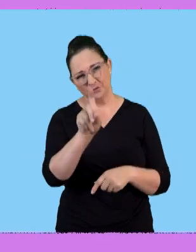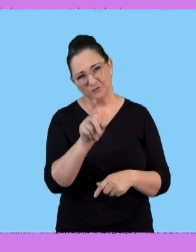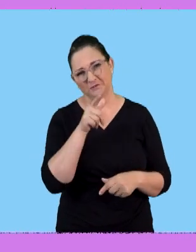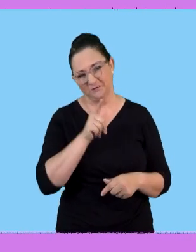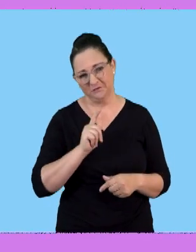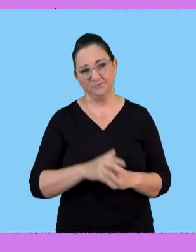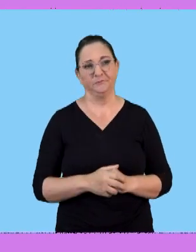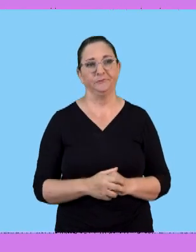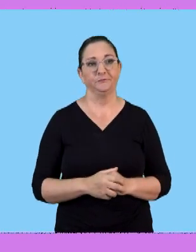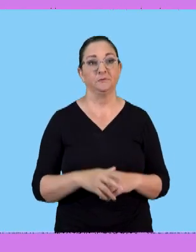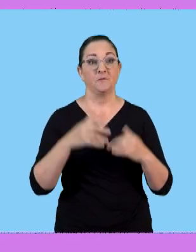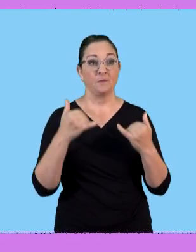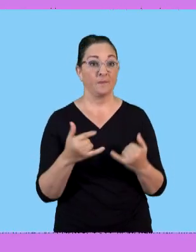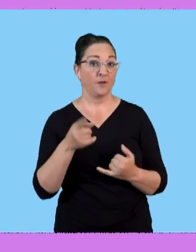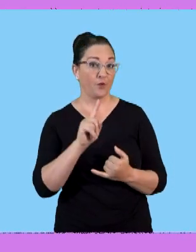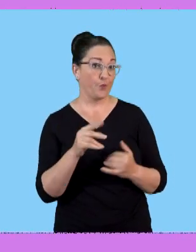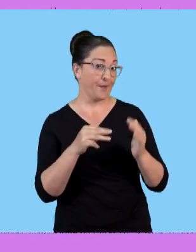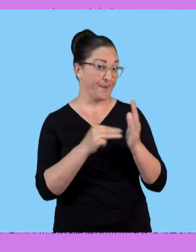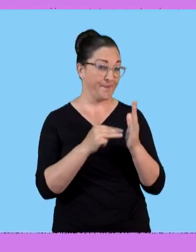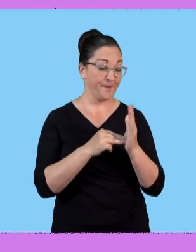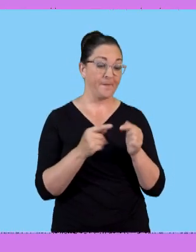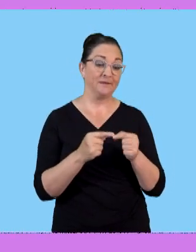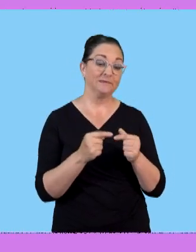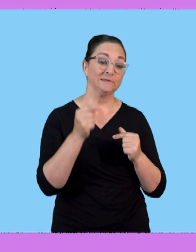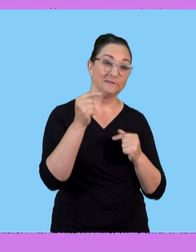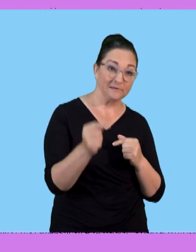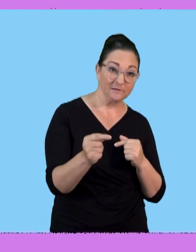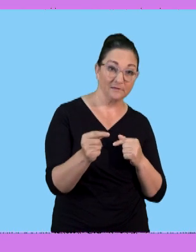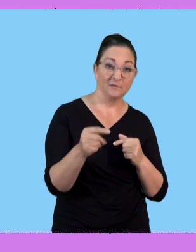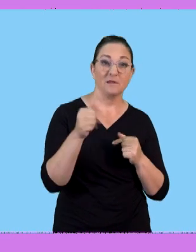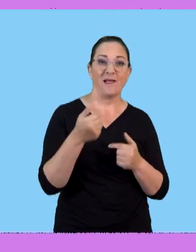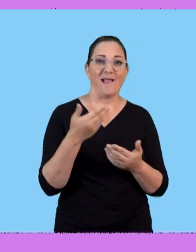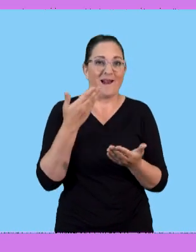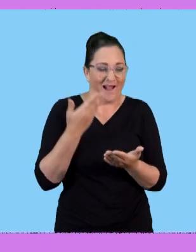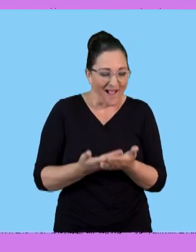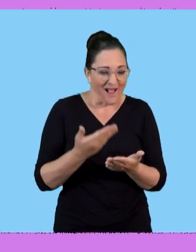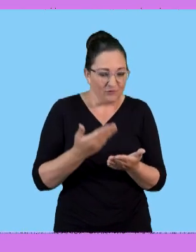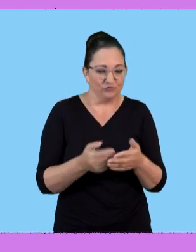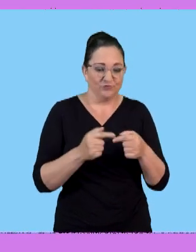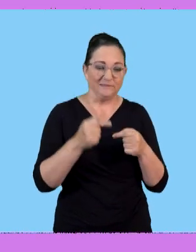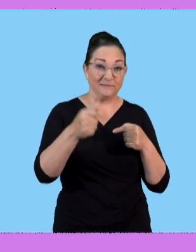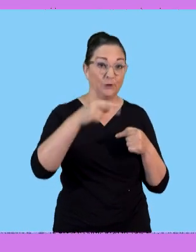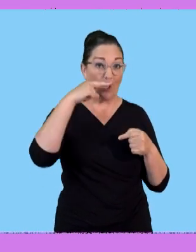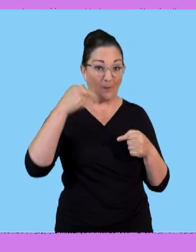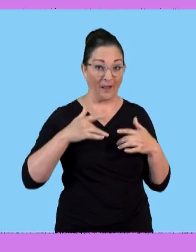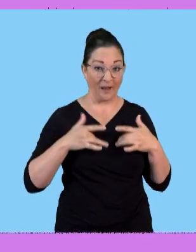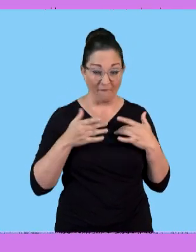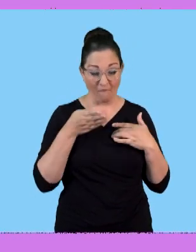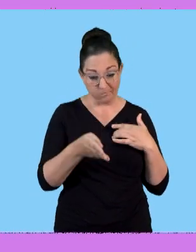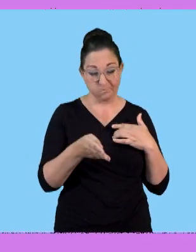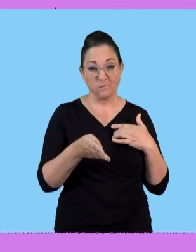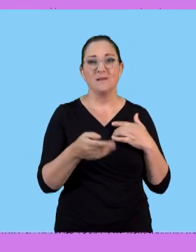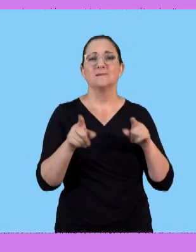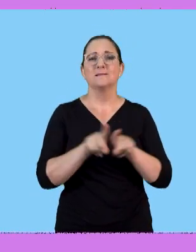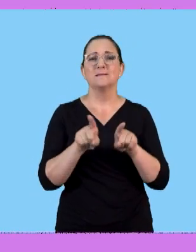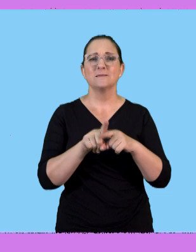you to do. Then determine map distance and actual distance, right? That means in real life, as well